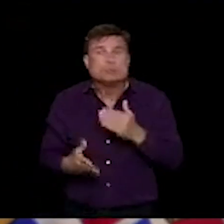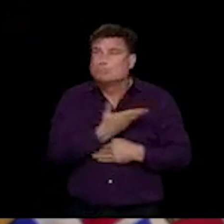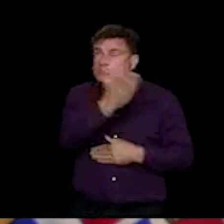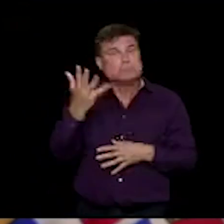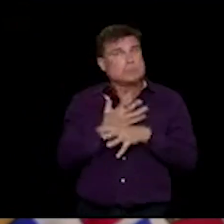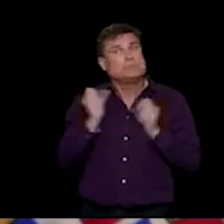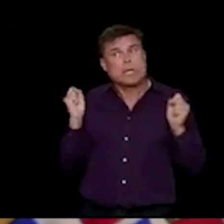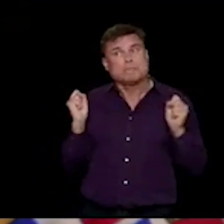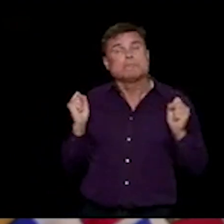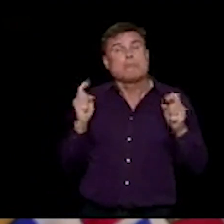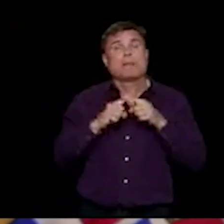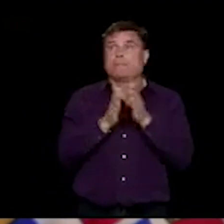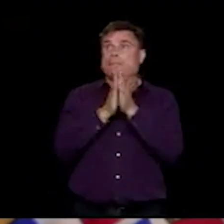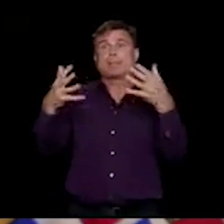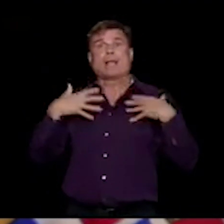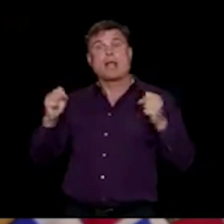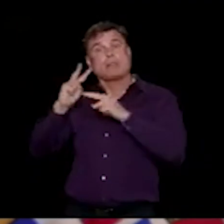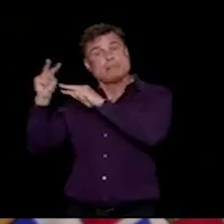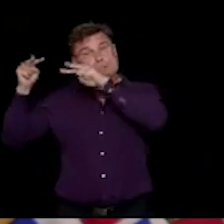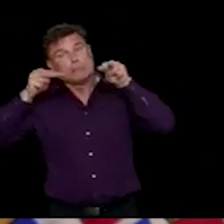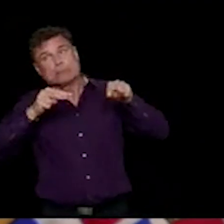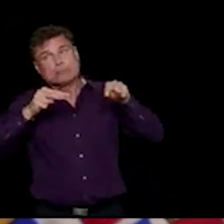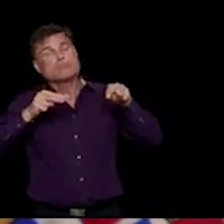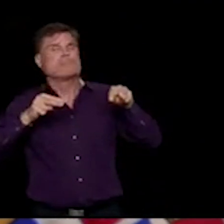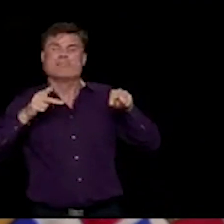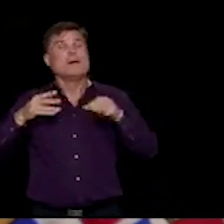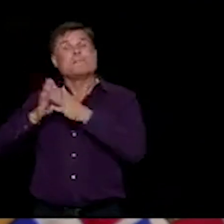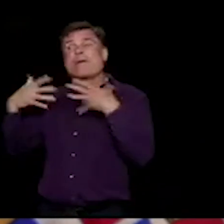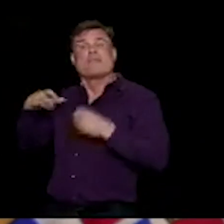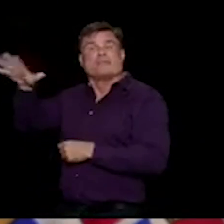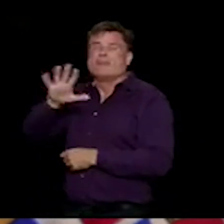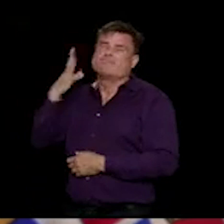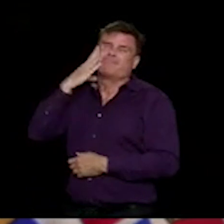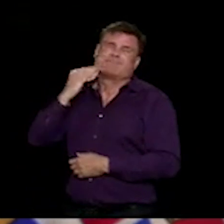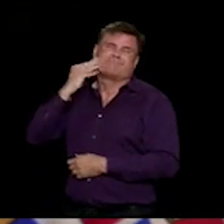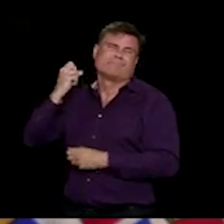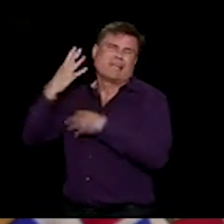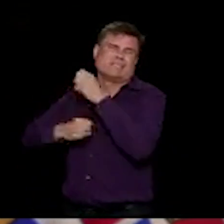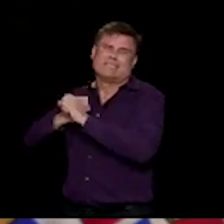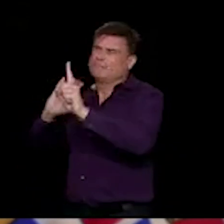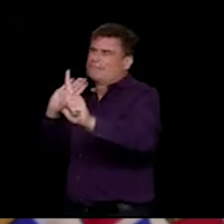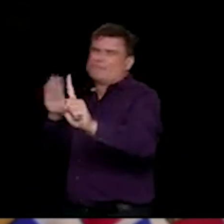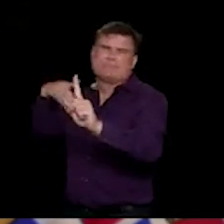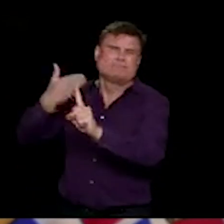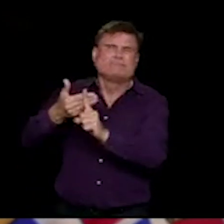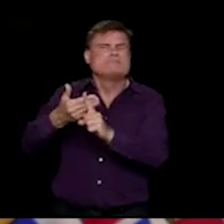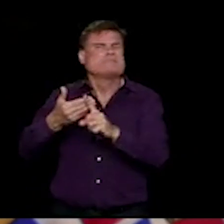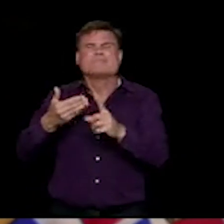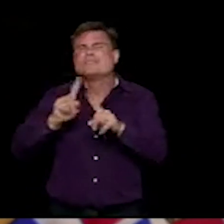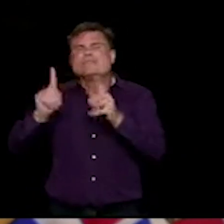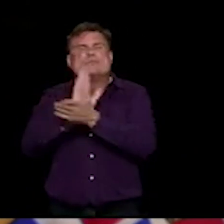with our schools and working through all of the different things that we can be faced with, whether it's measles outbreaks